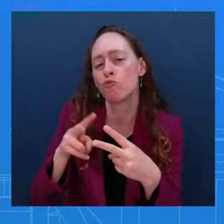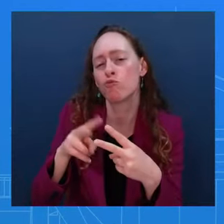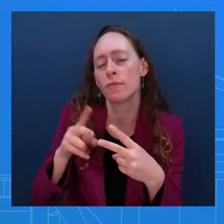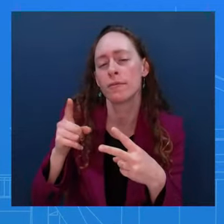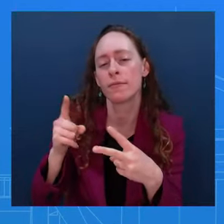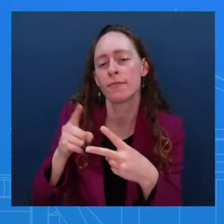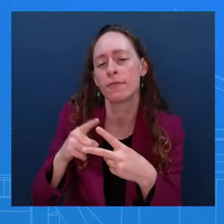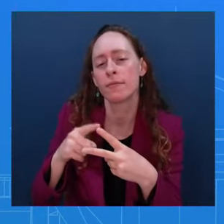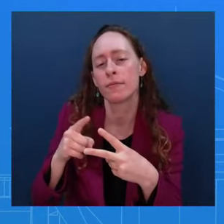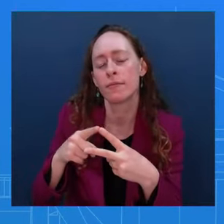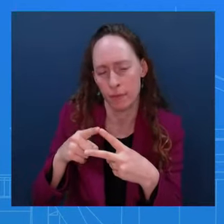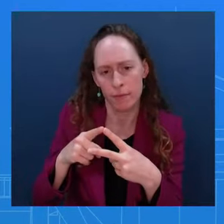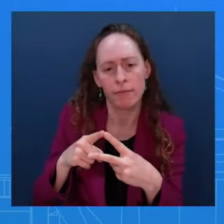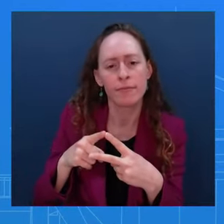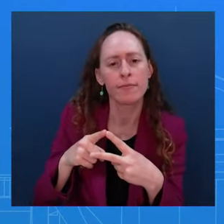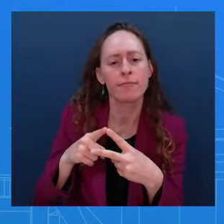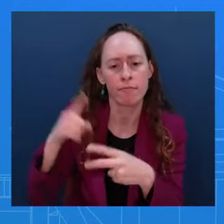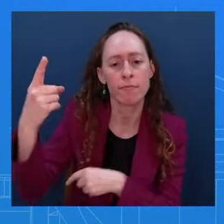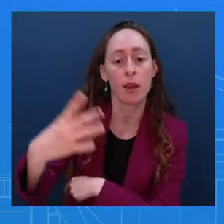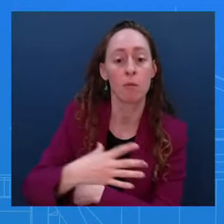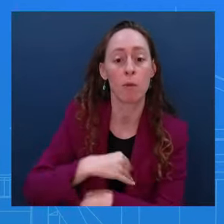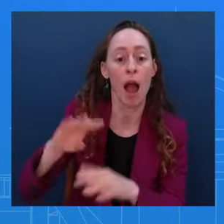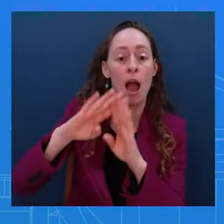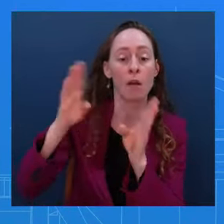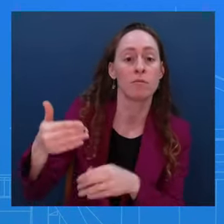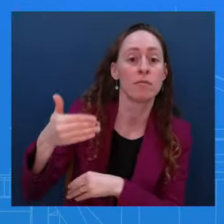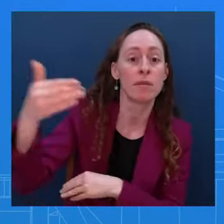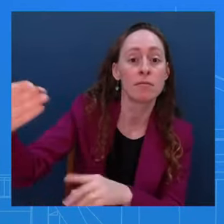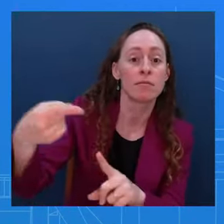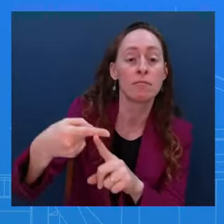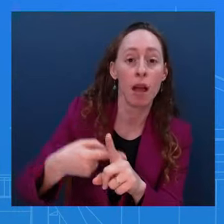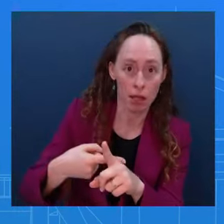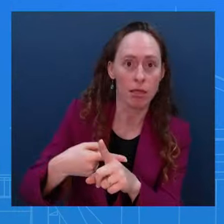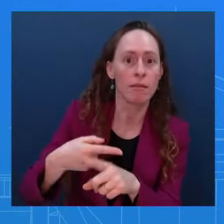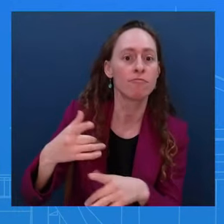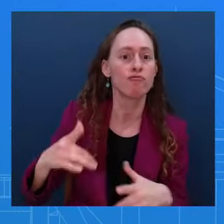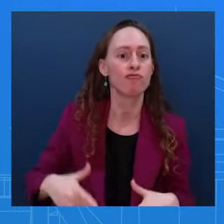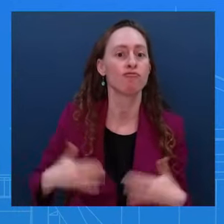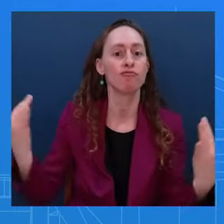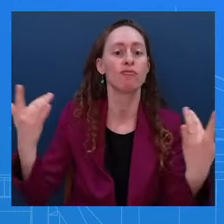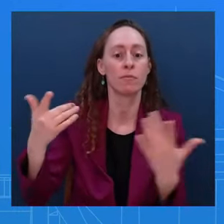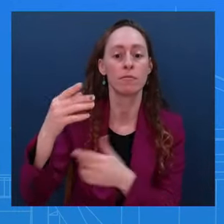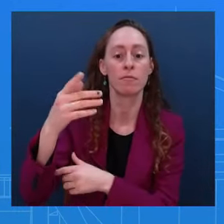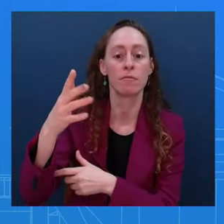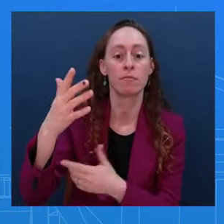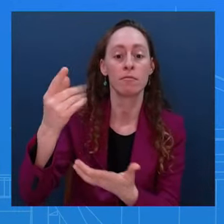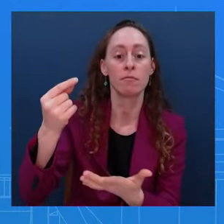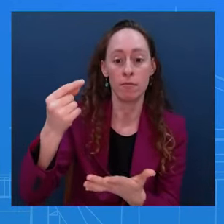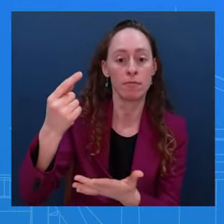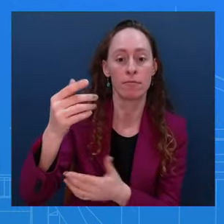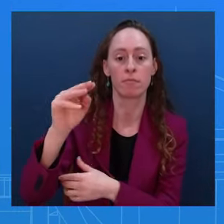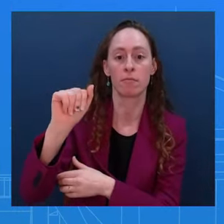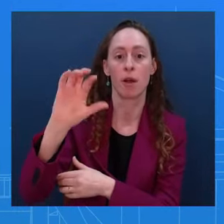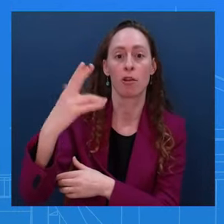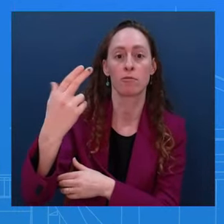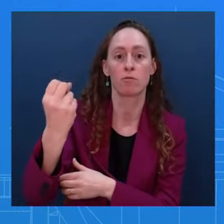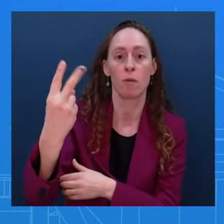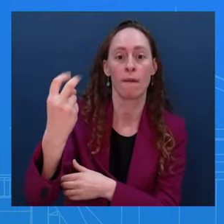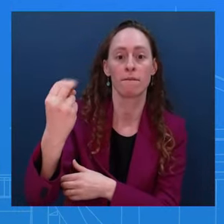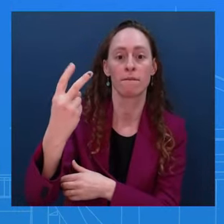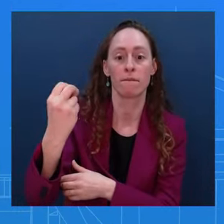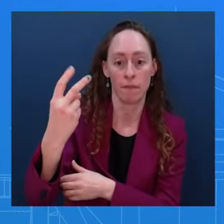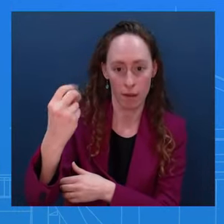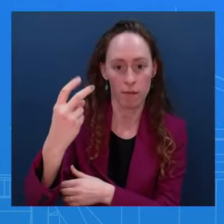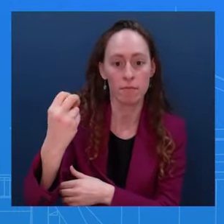month. On March 12, 1999, three countries were admitted to NATO: